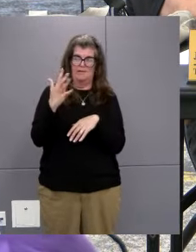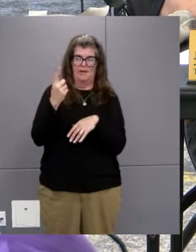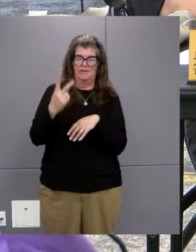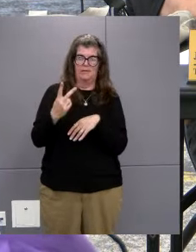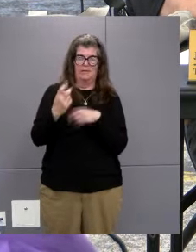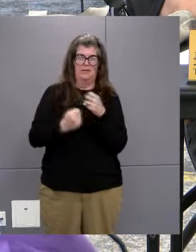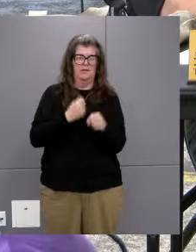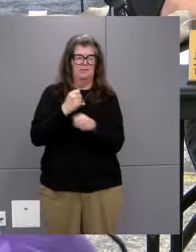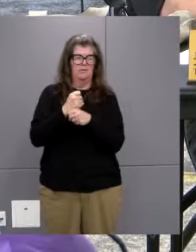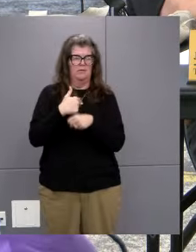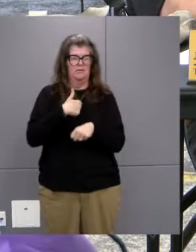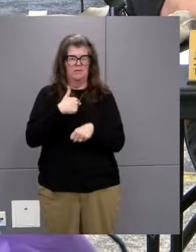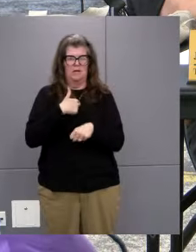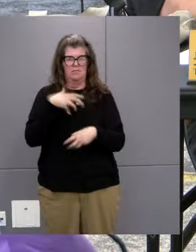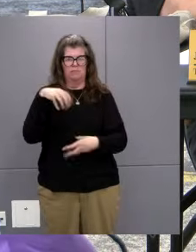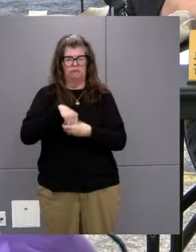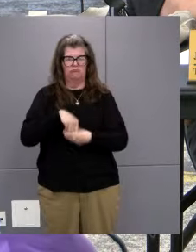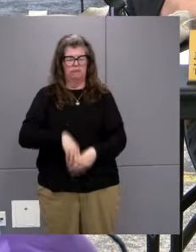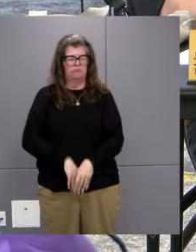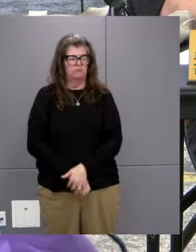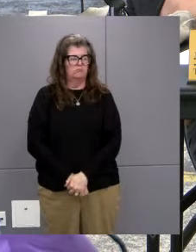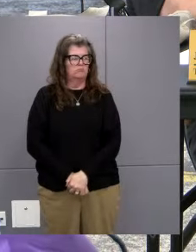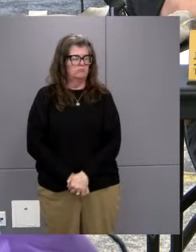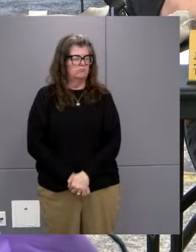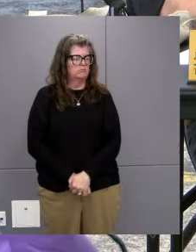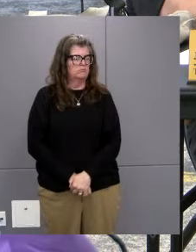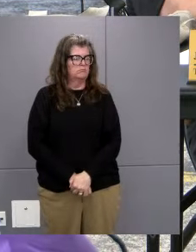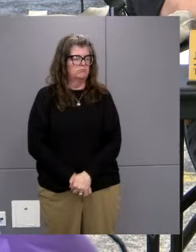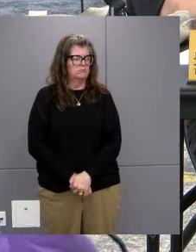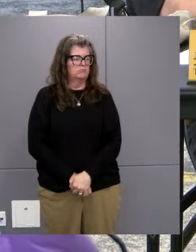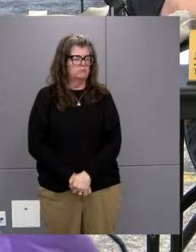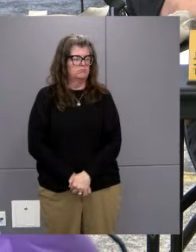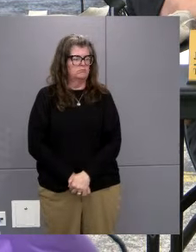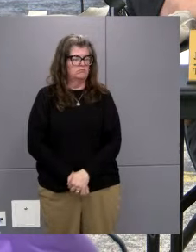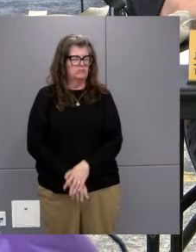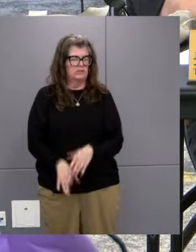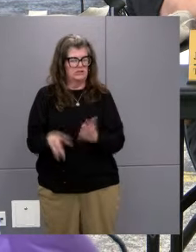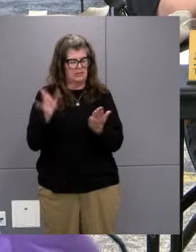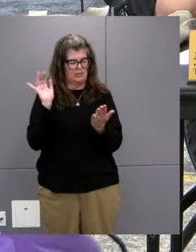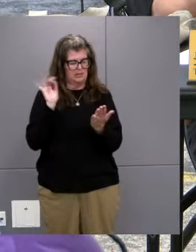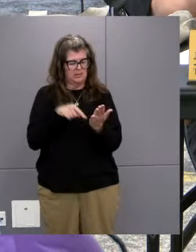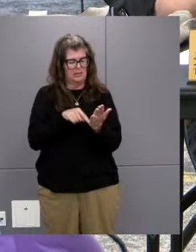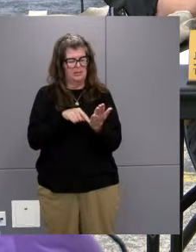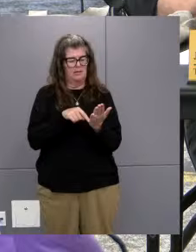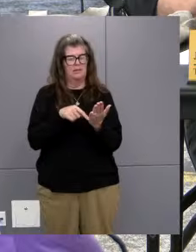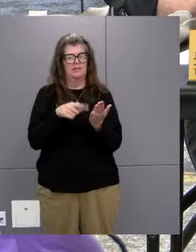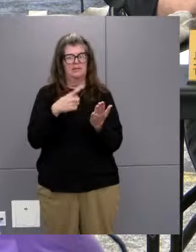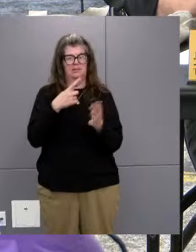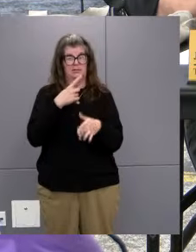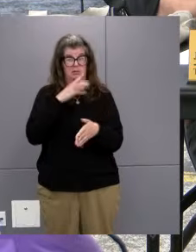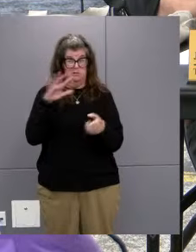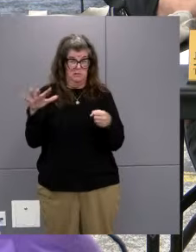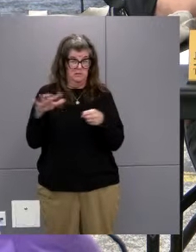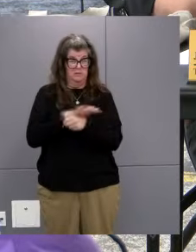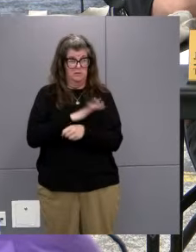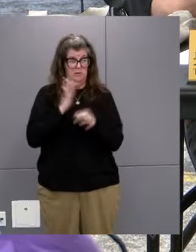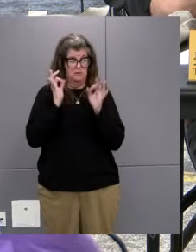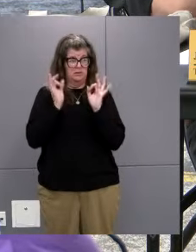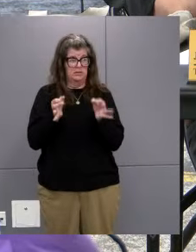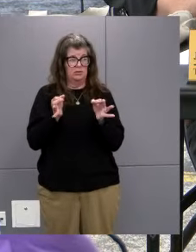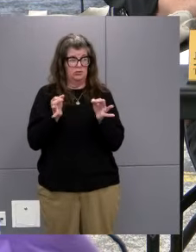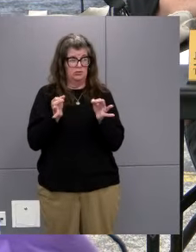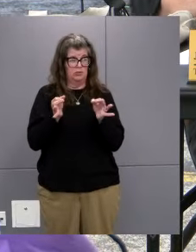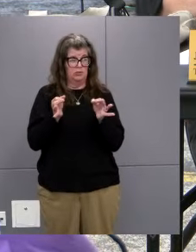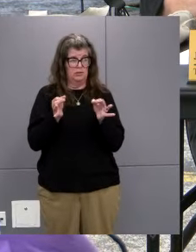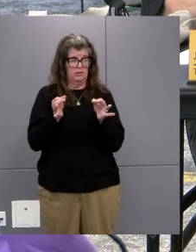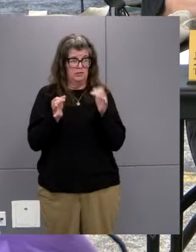I've been on the board. Okay. It puts the total decision for